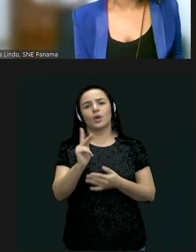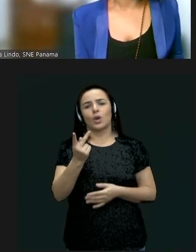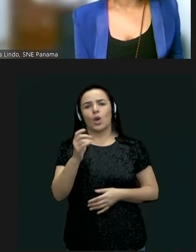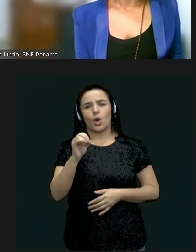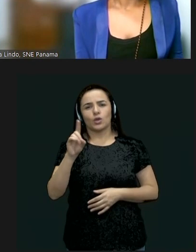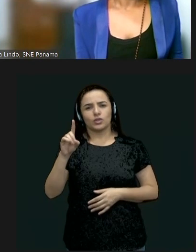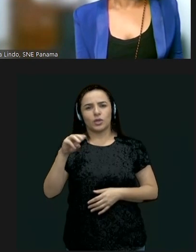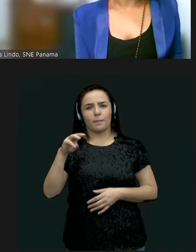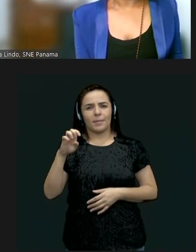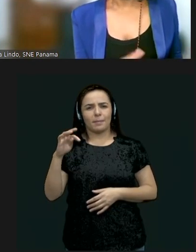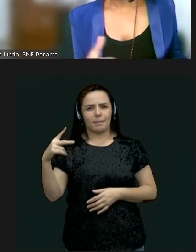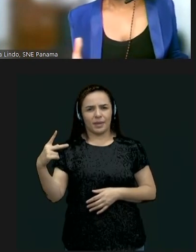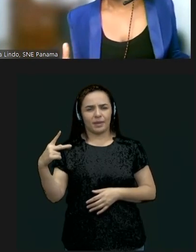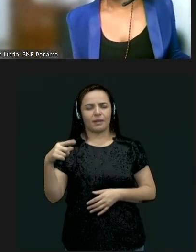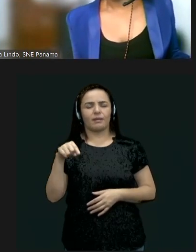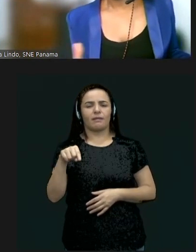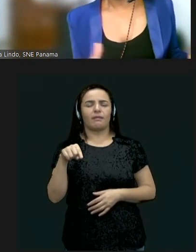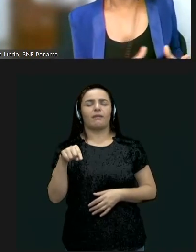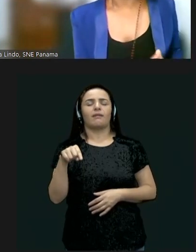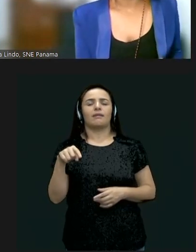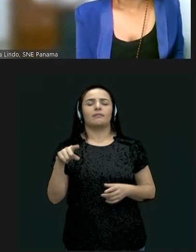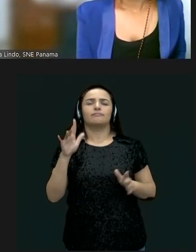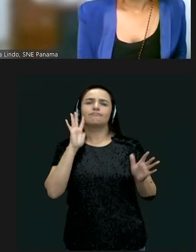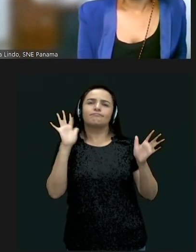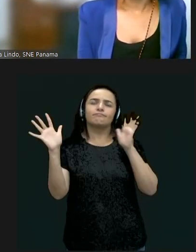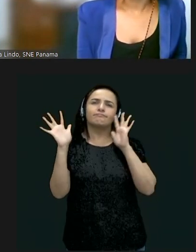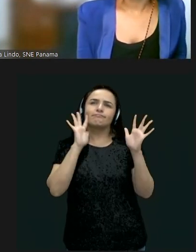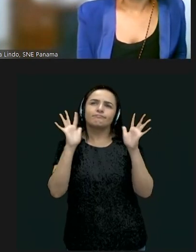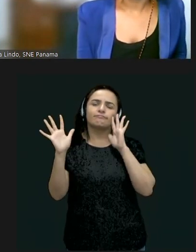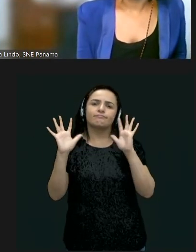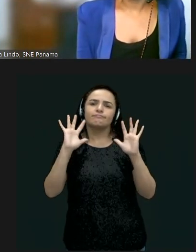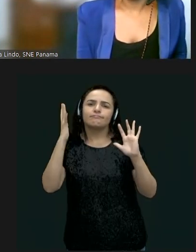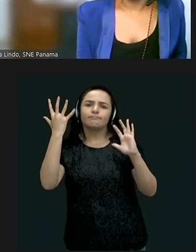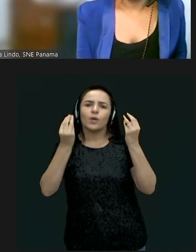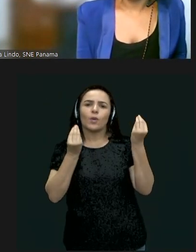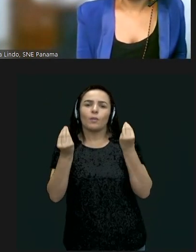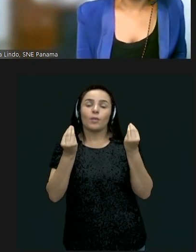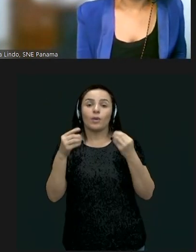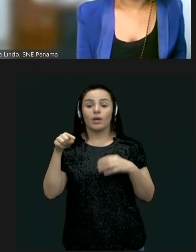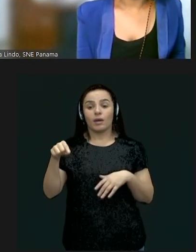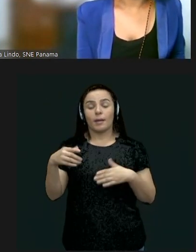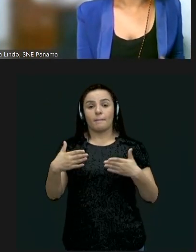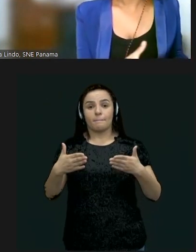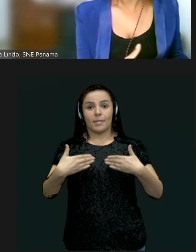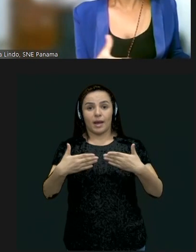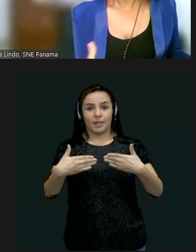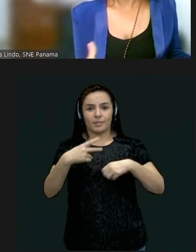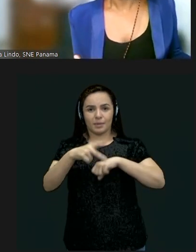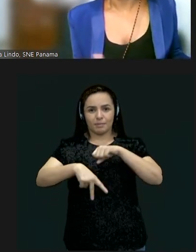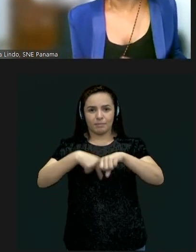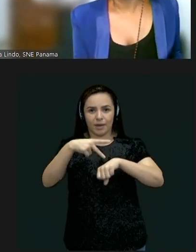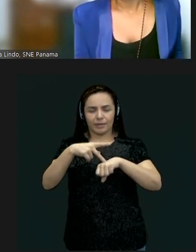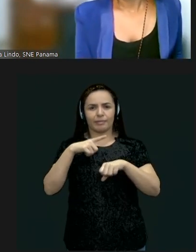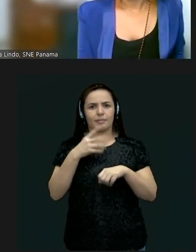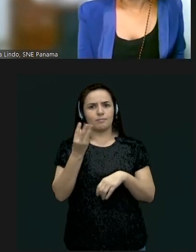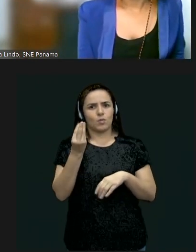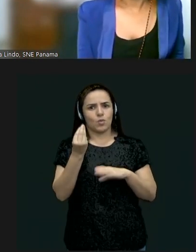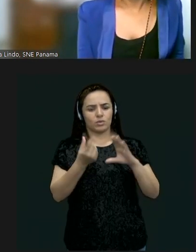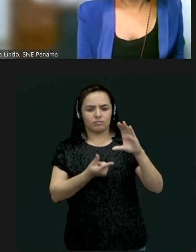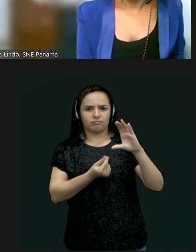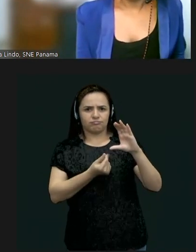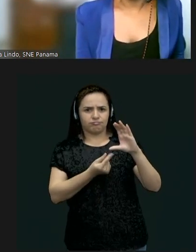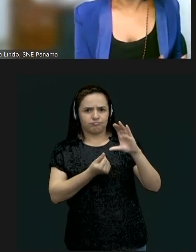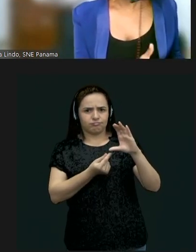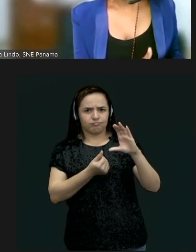we start evaluating and thinking, the Panama Canal has a lot of clients